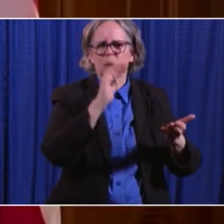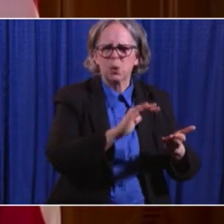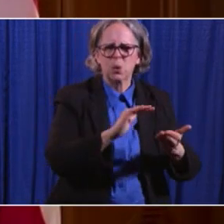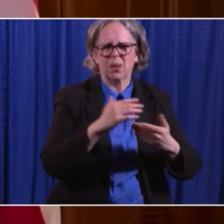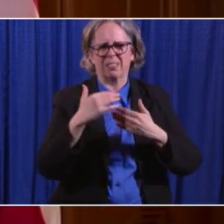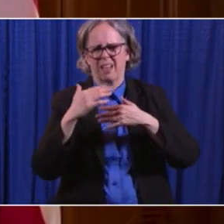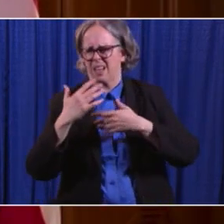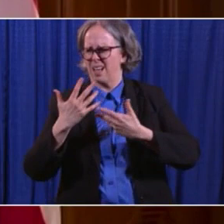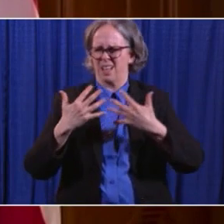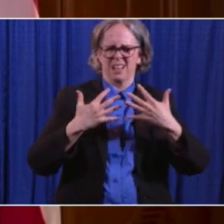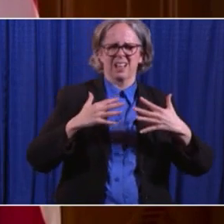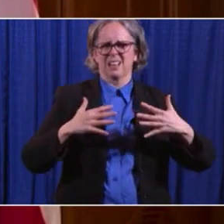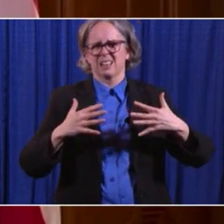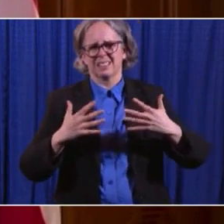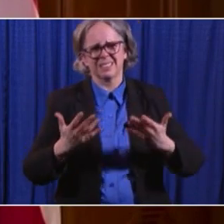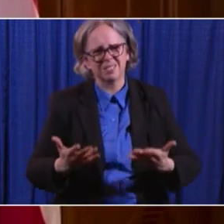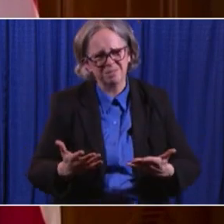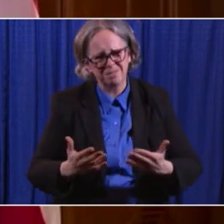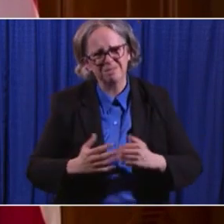way.